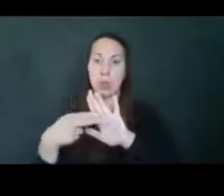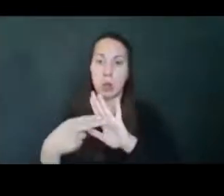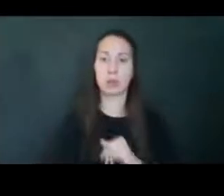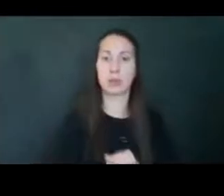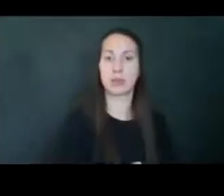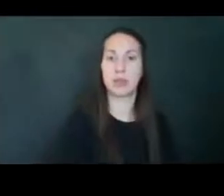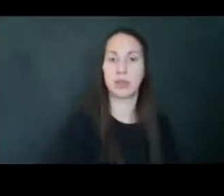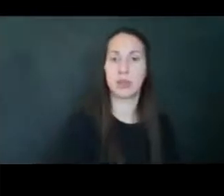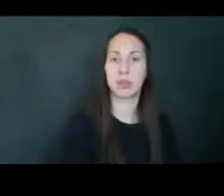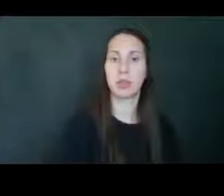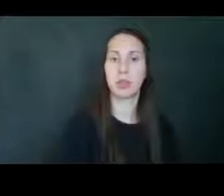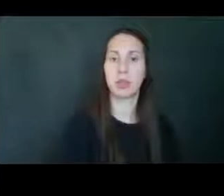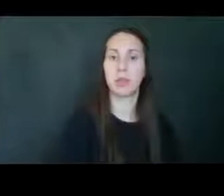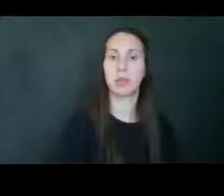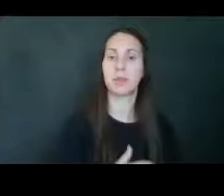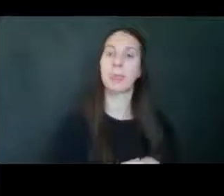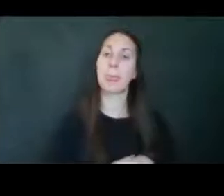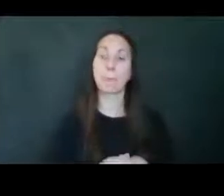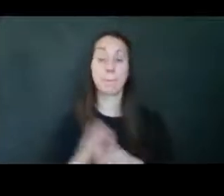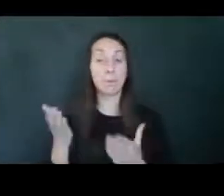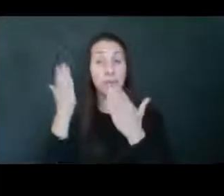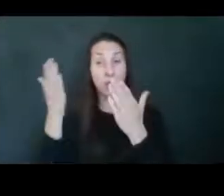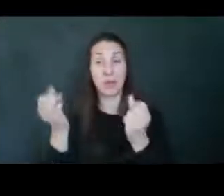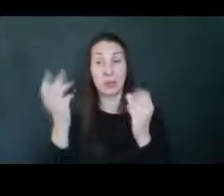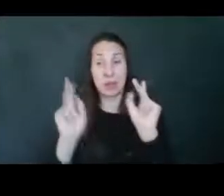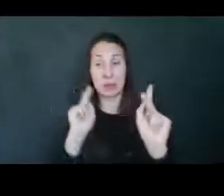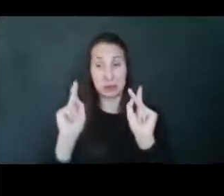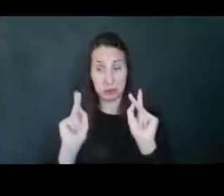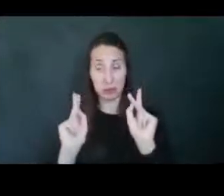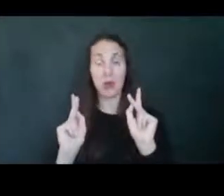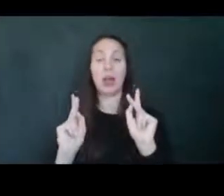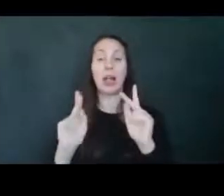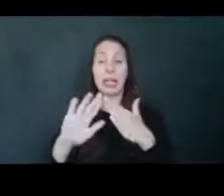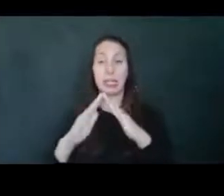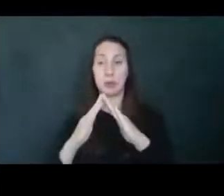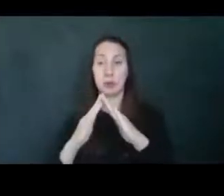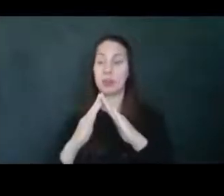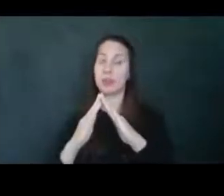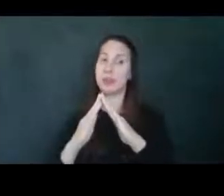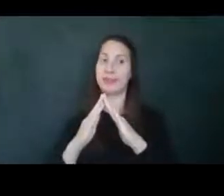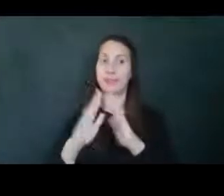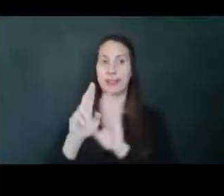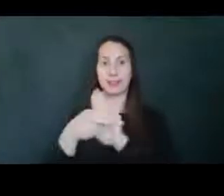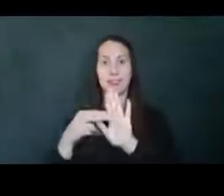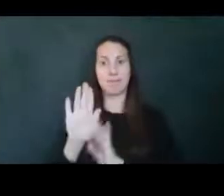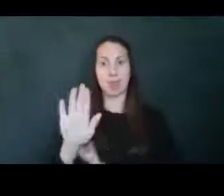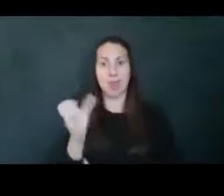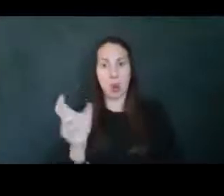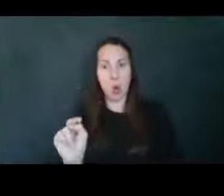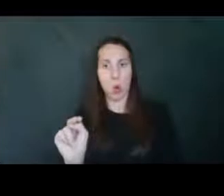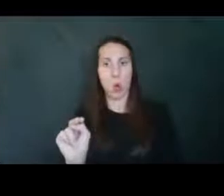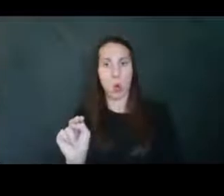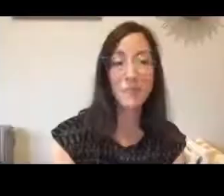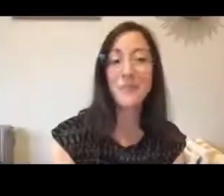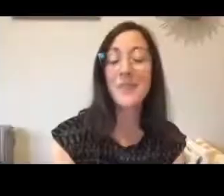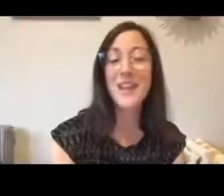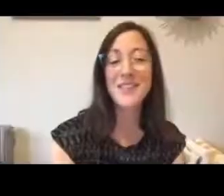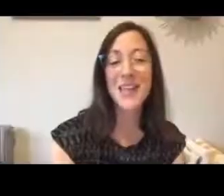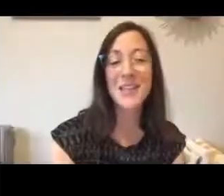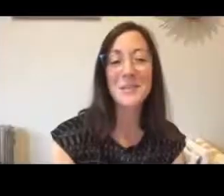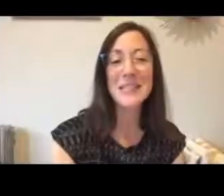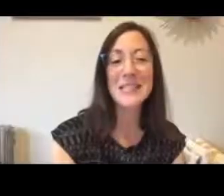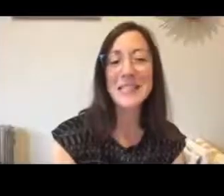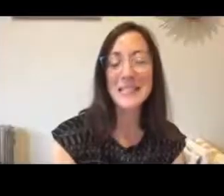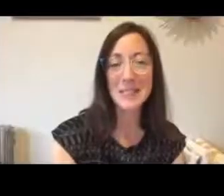offers many people a community to call their own within the larger context of the JCC. Next